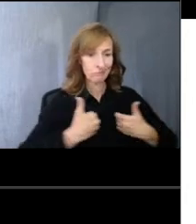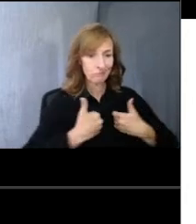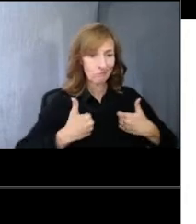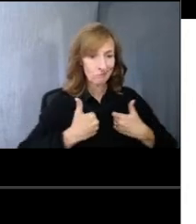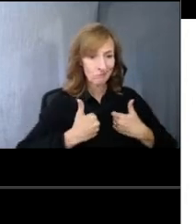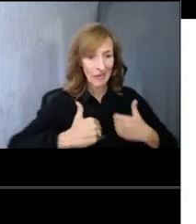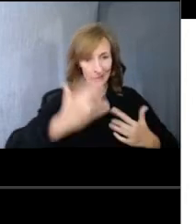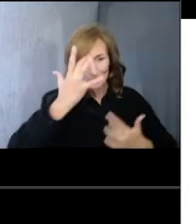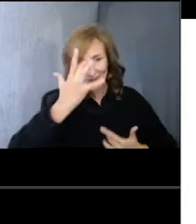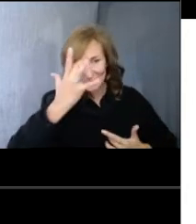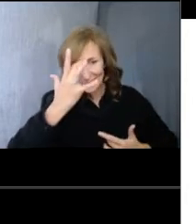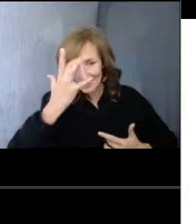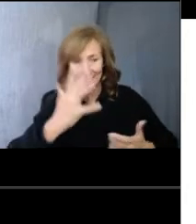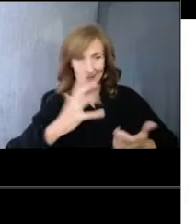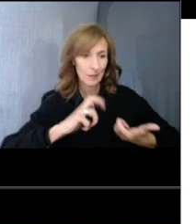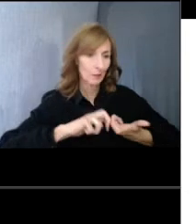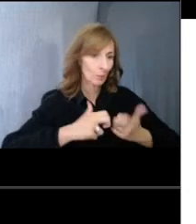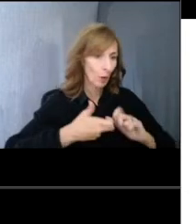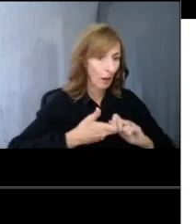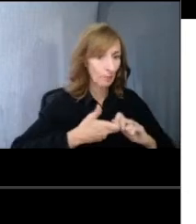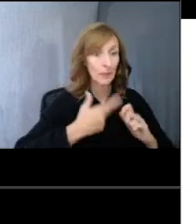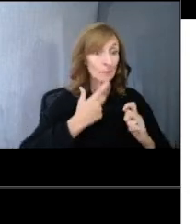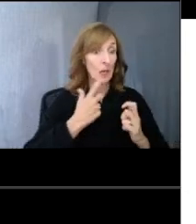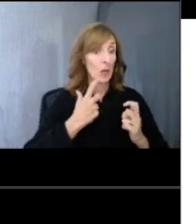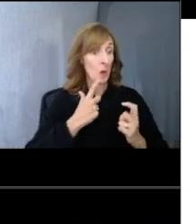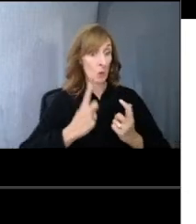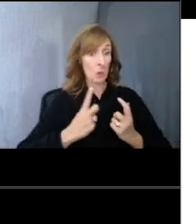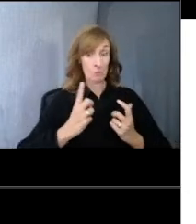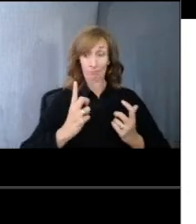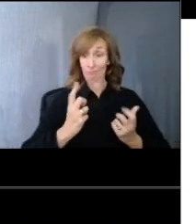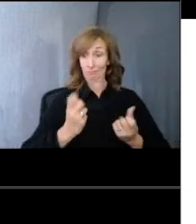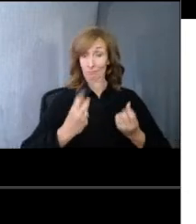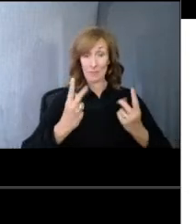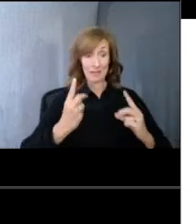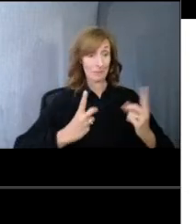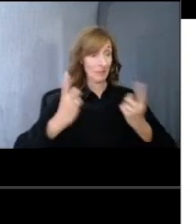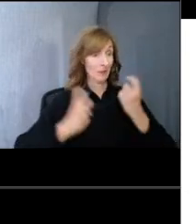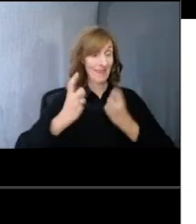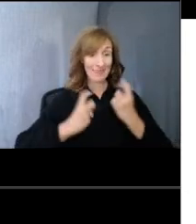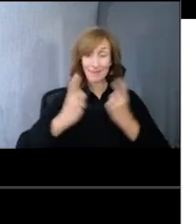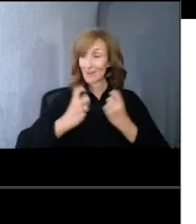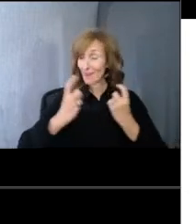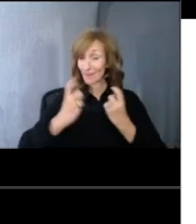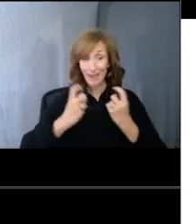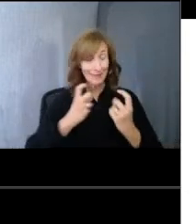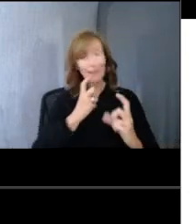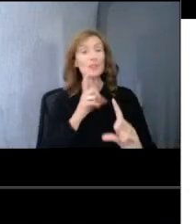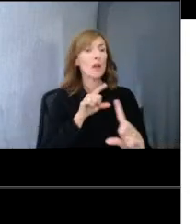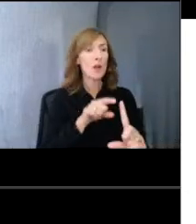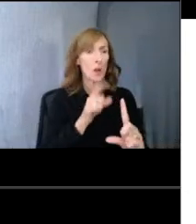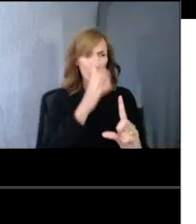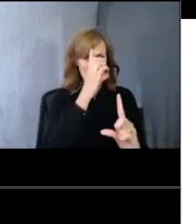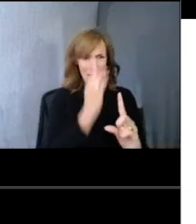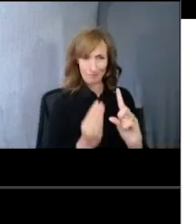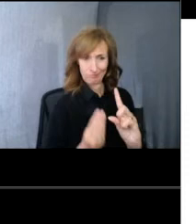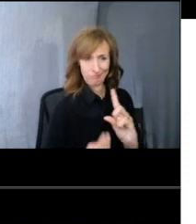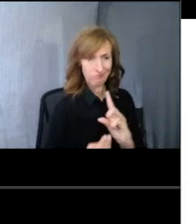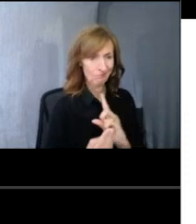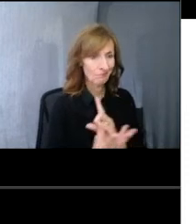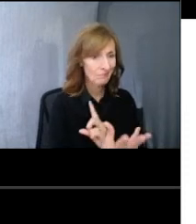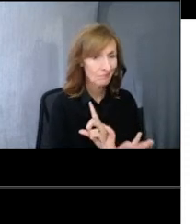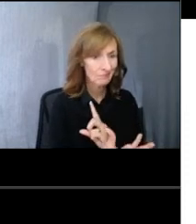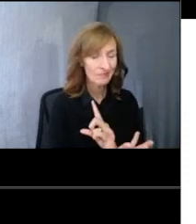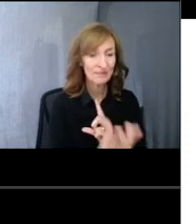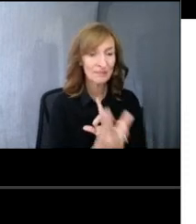Foundation, and we want to share some of our knowledge with you. For those of you who are new to the Foundation, we are a global leader